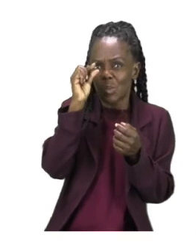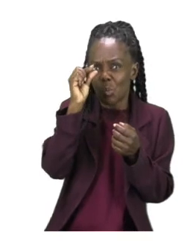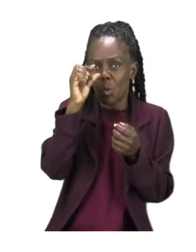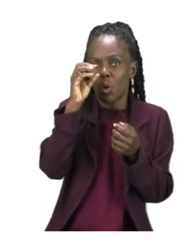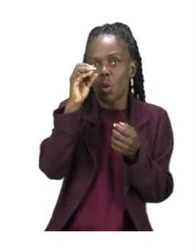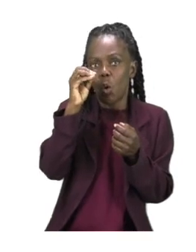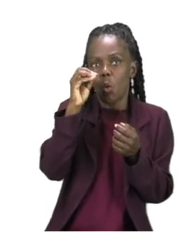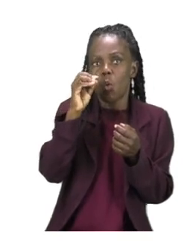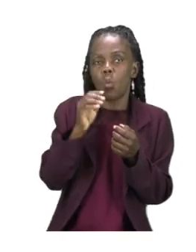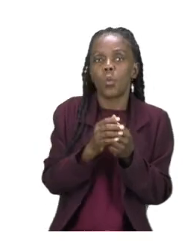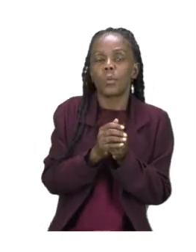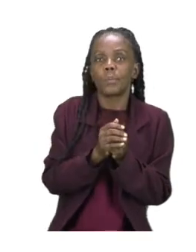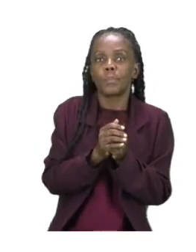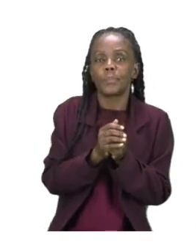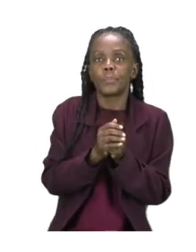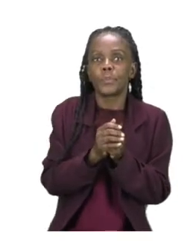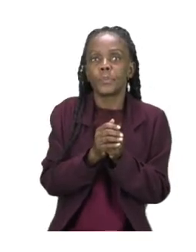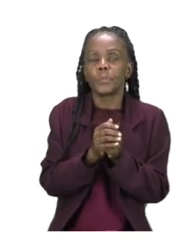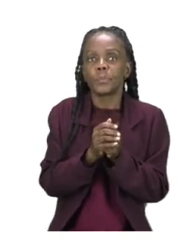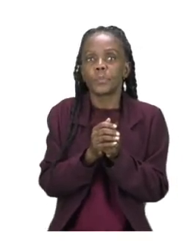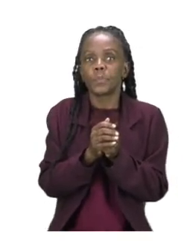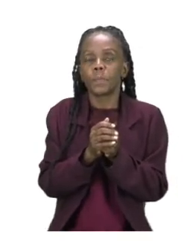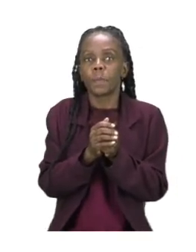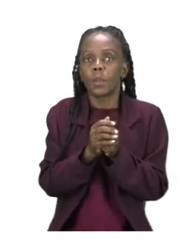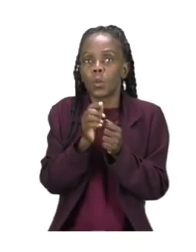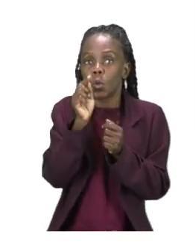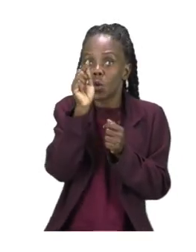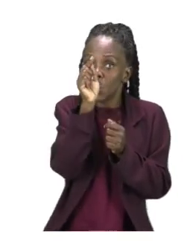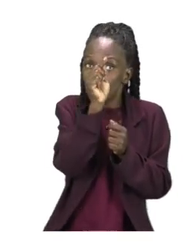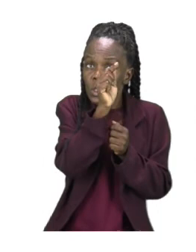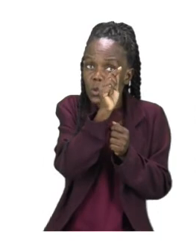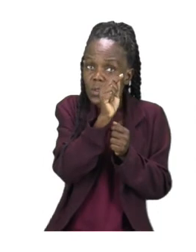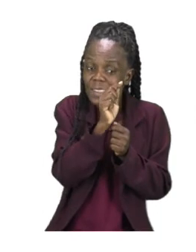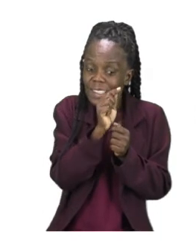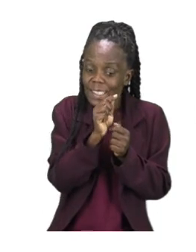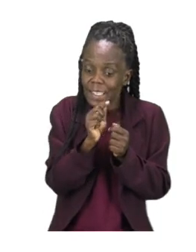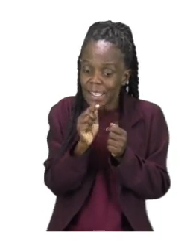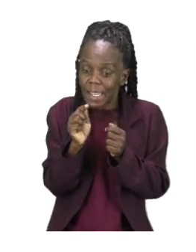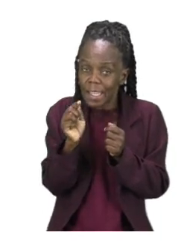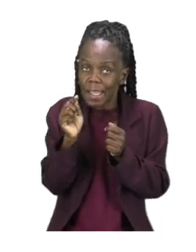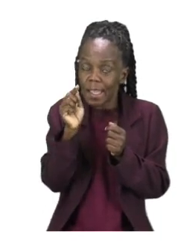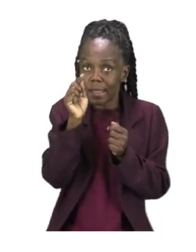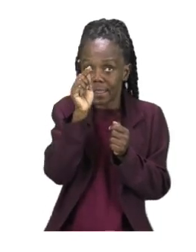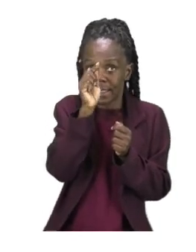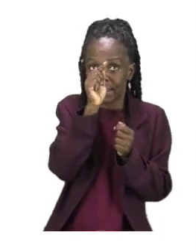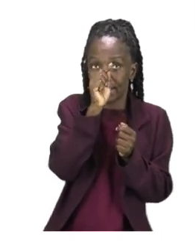the big O, and you follow the direction of the